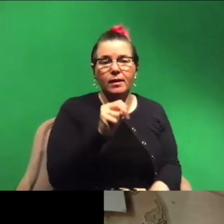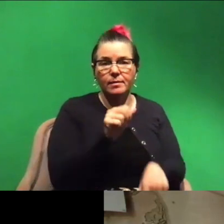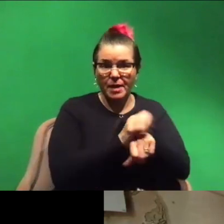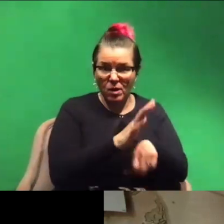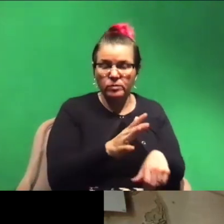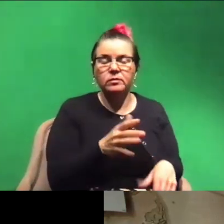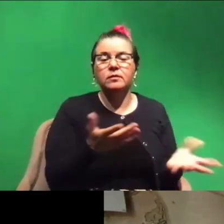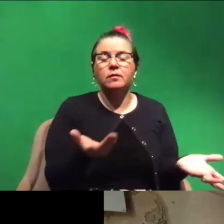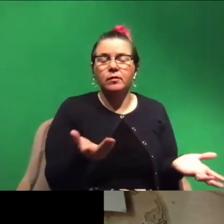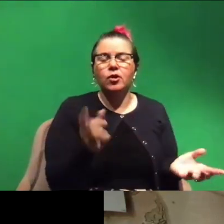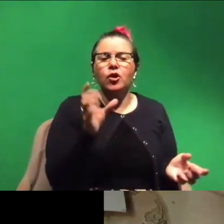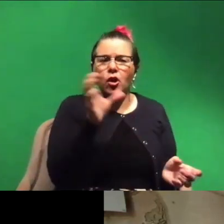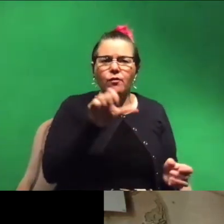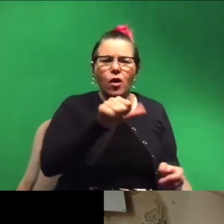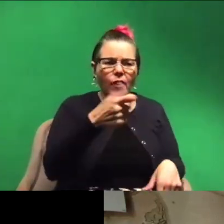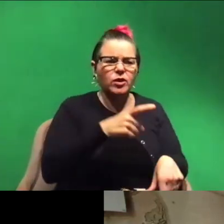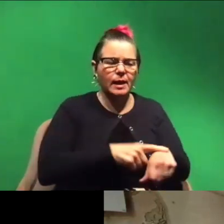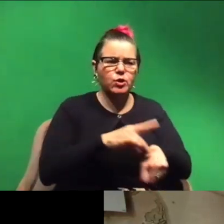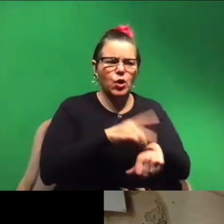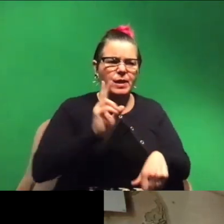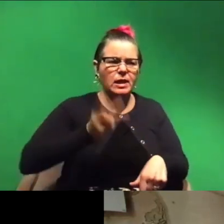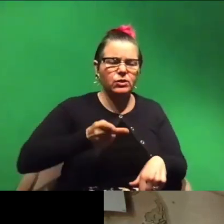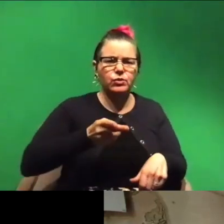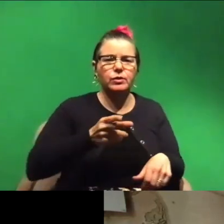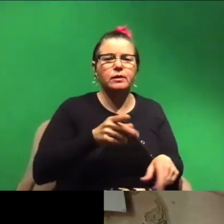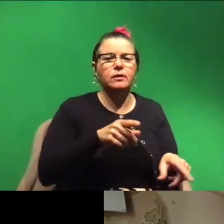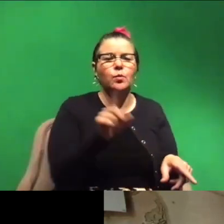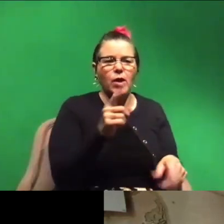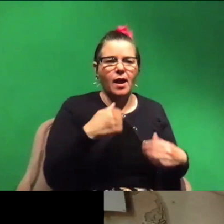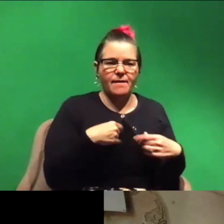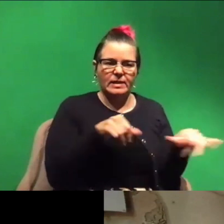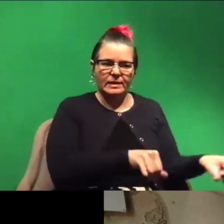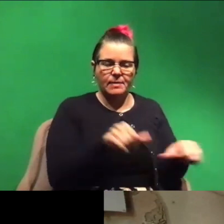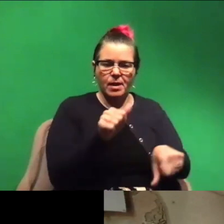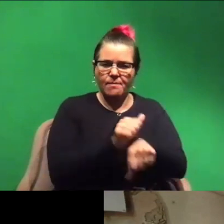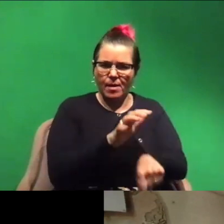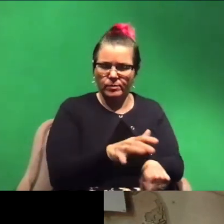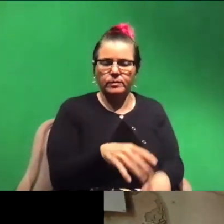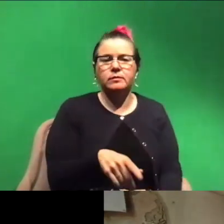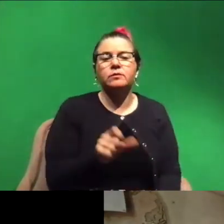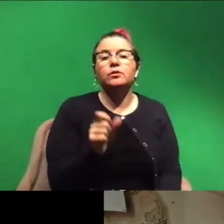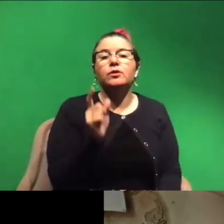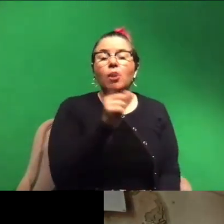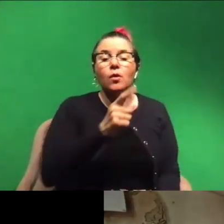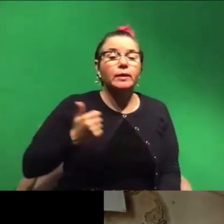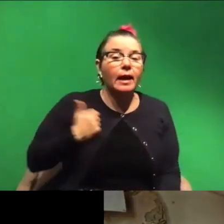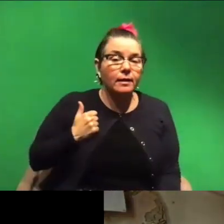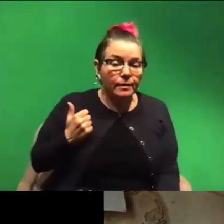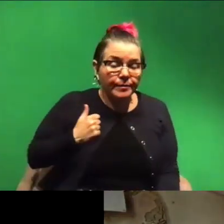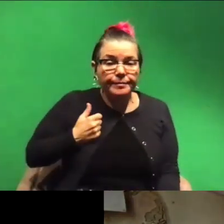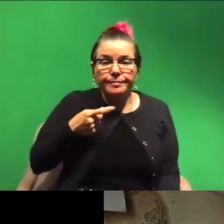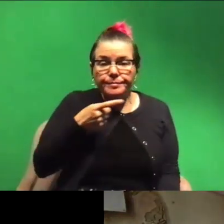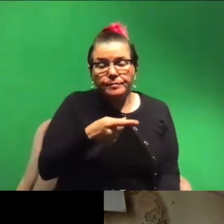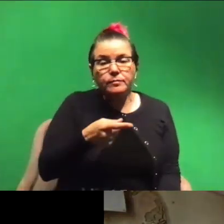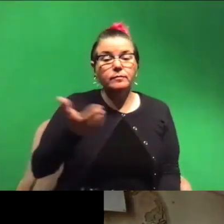for other times in Earth history where there have been mountains like the Himalayas. So you could go to Canada, where there